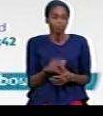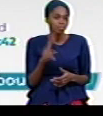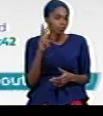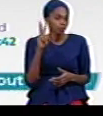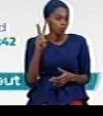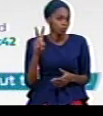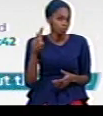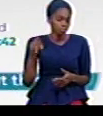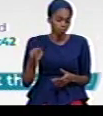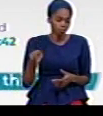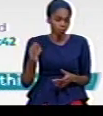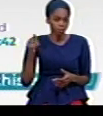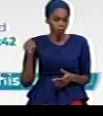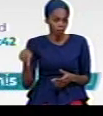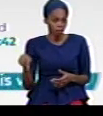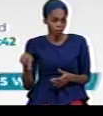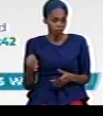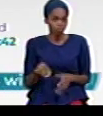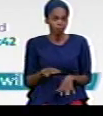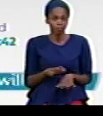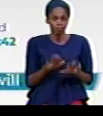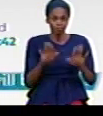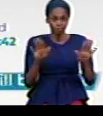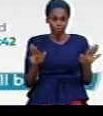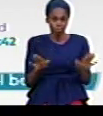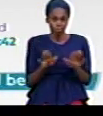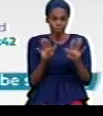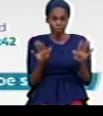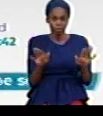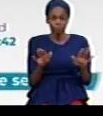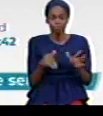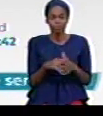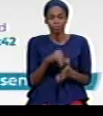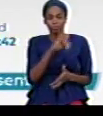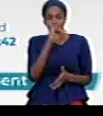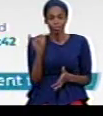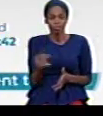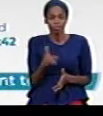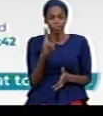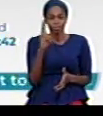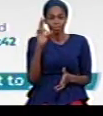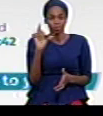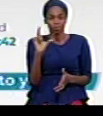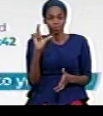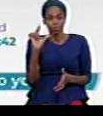2 p.m. Sunday, July 2nd,